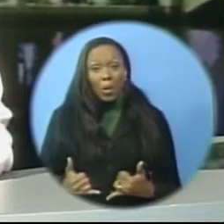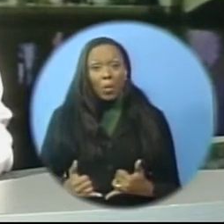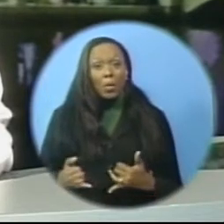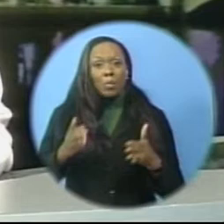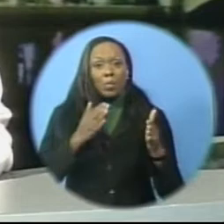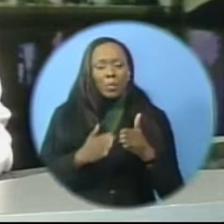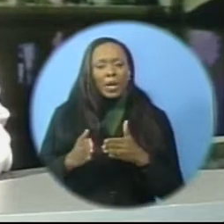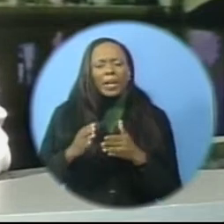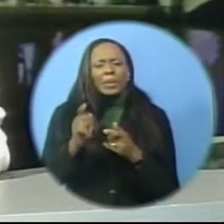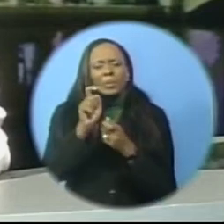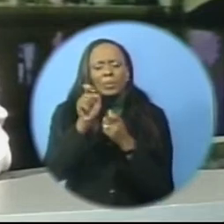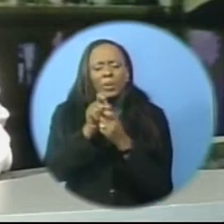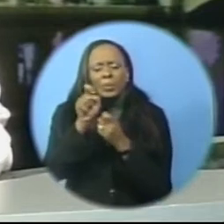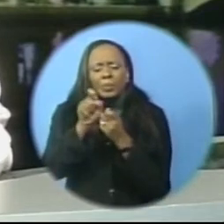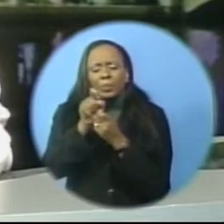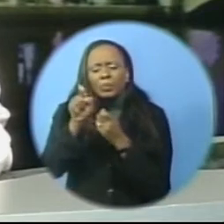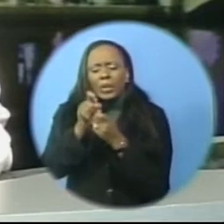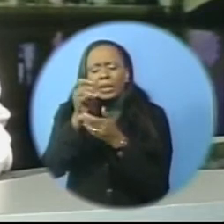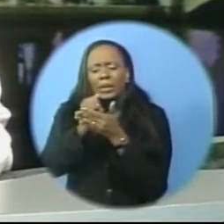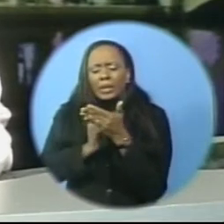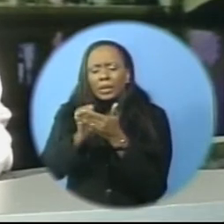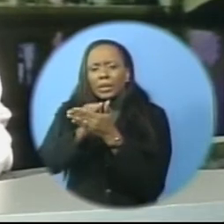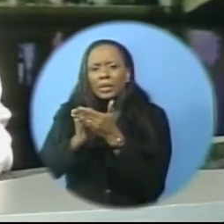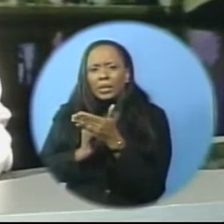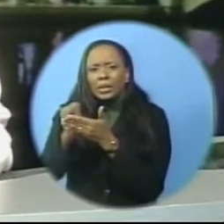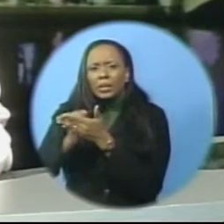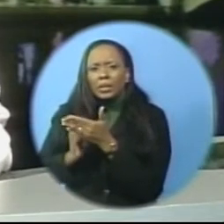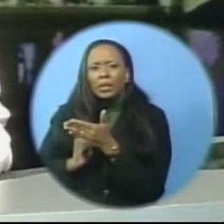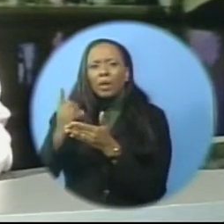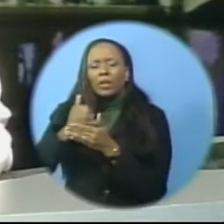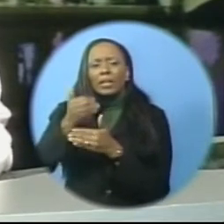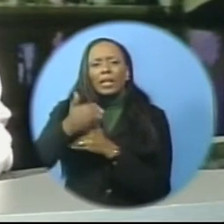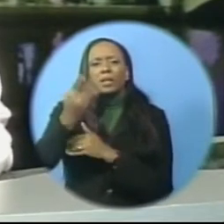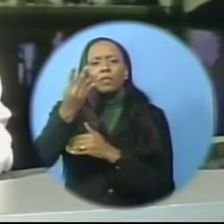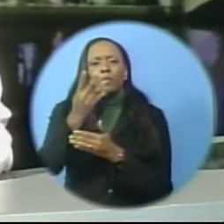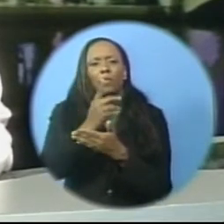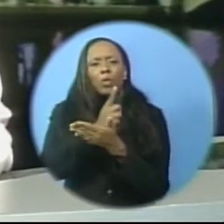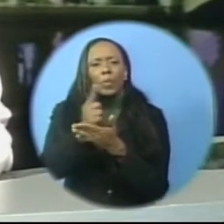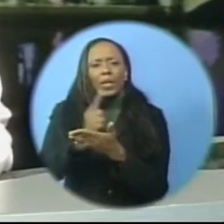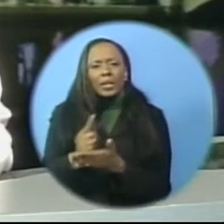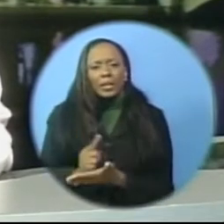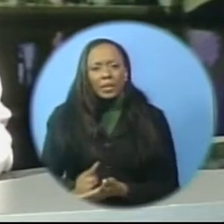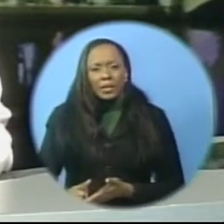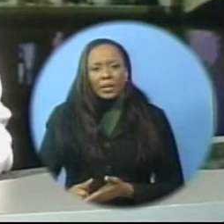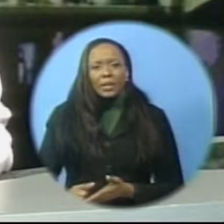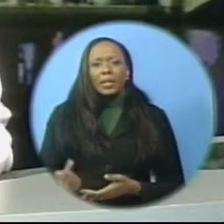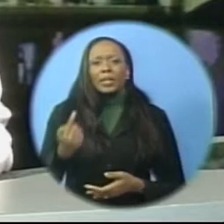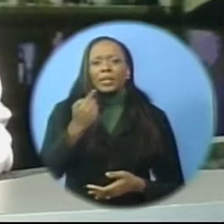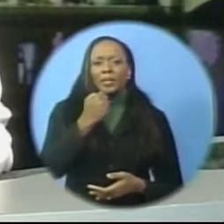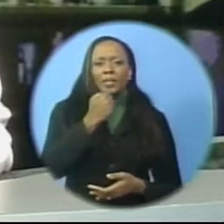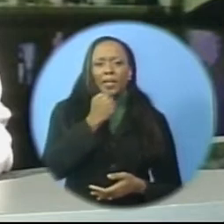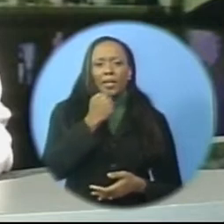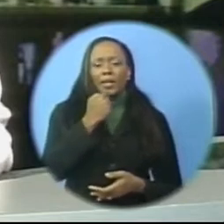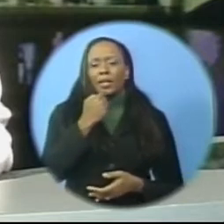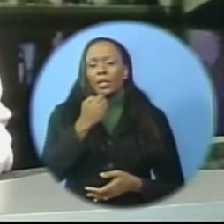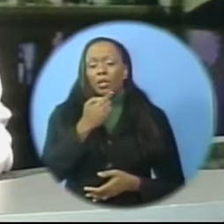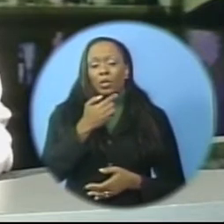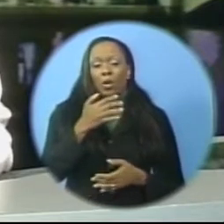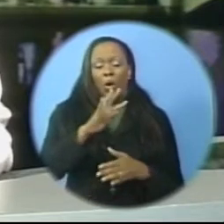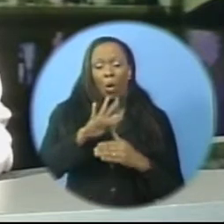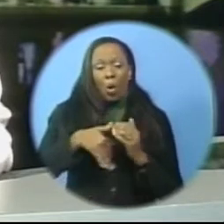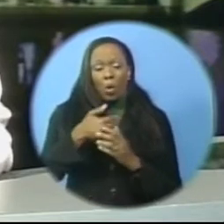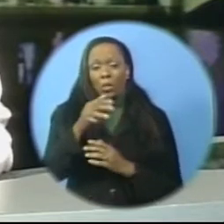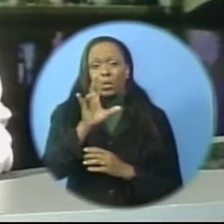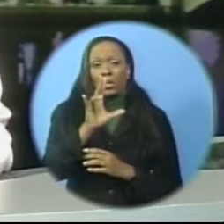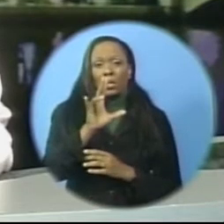prepare detailed designs that will be assessed in the next 4 weeks. Senator McLean told the finalists that they are on the